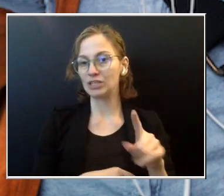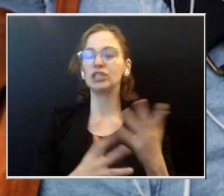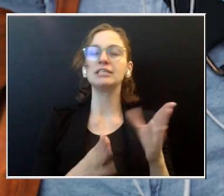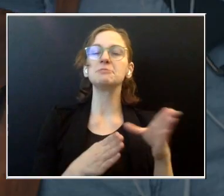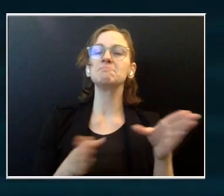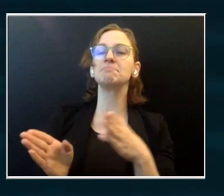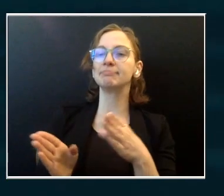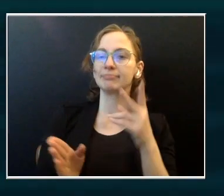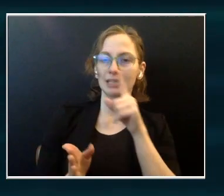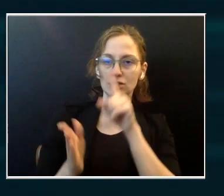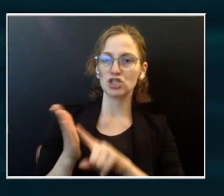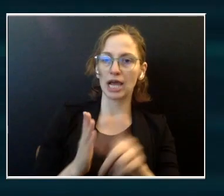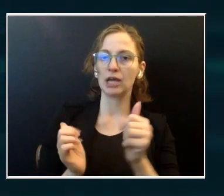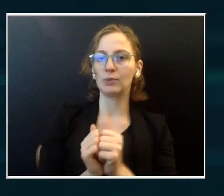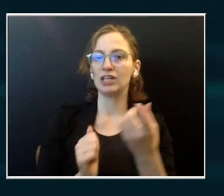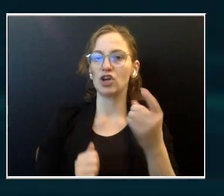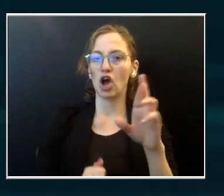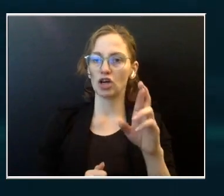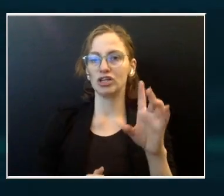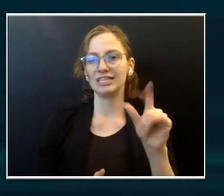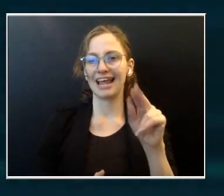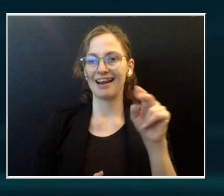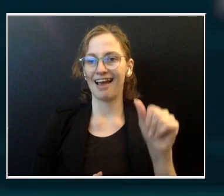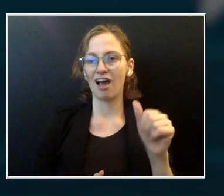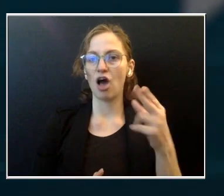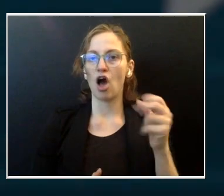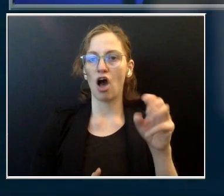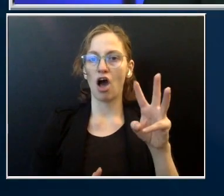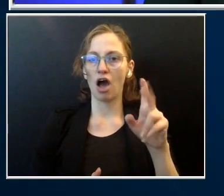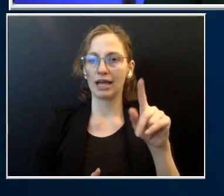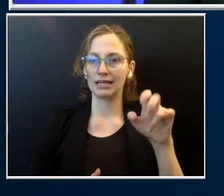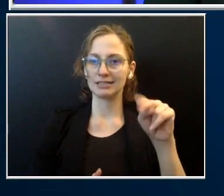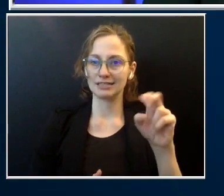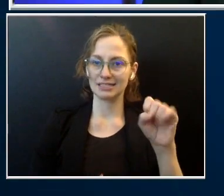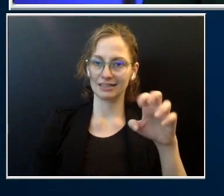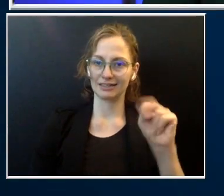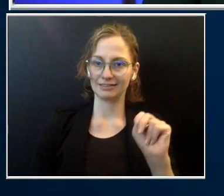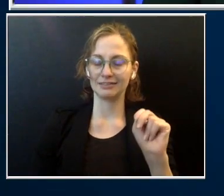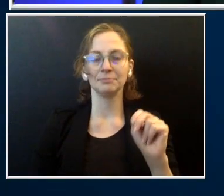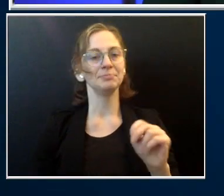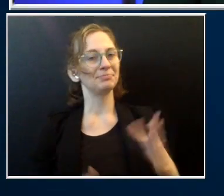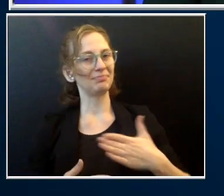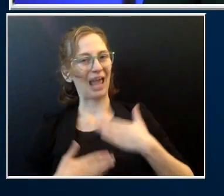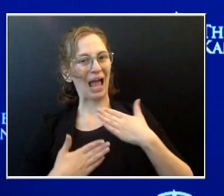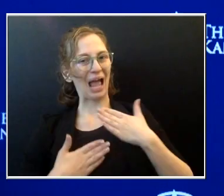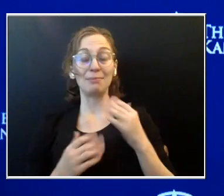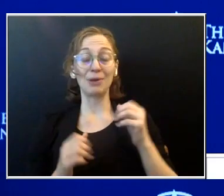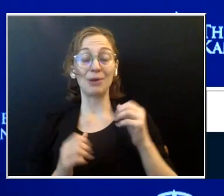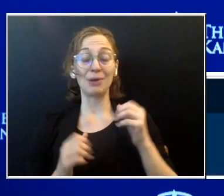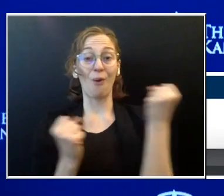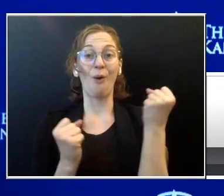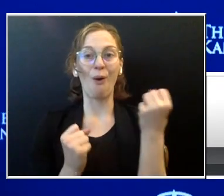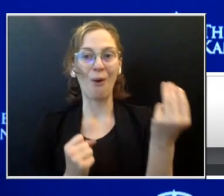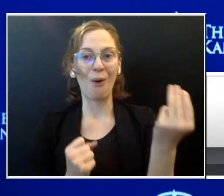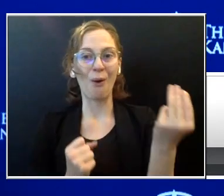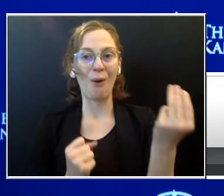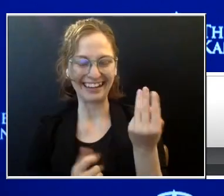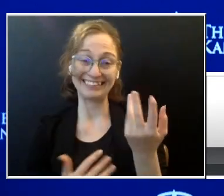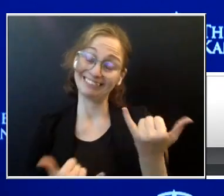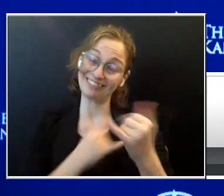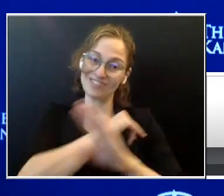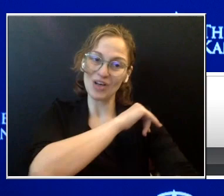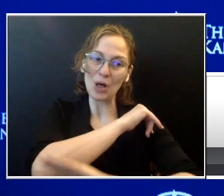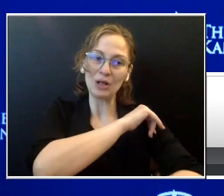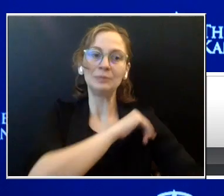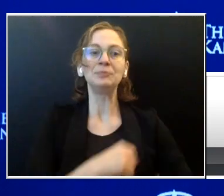Hi. Hey. Happy cold Monday. Yeah, right? Unfortunately, yeah, we are into fall now. Right now, at the health system, we are holding